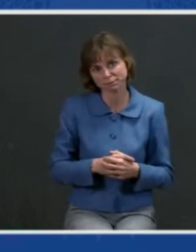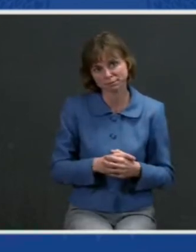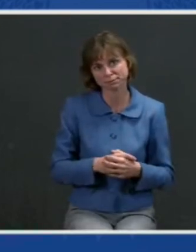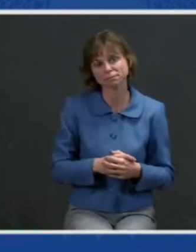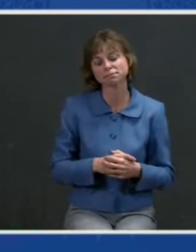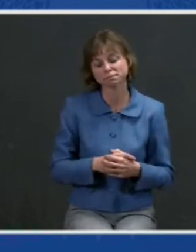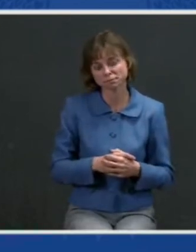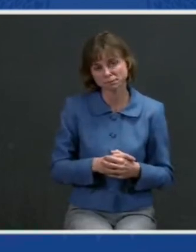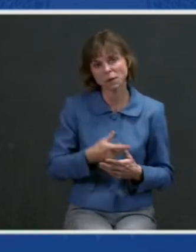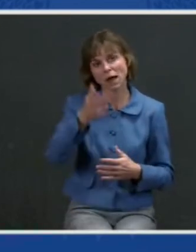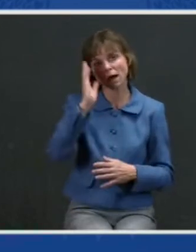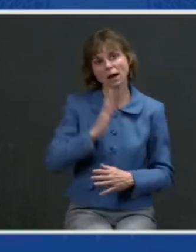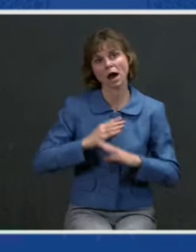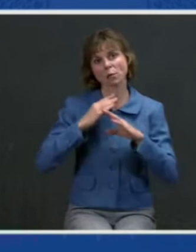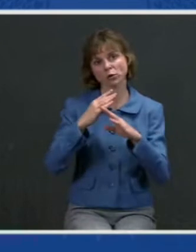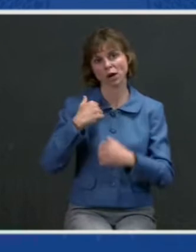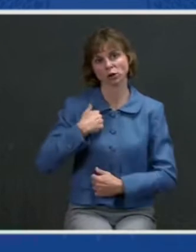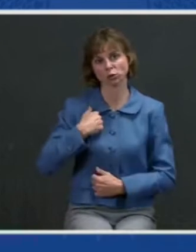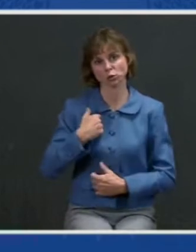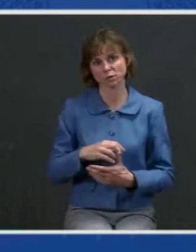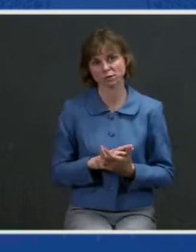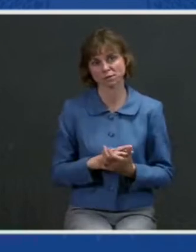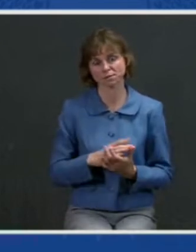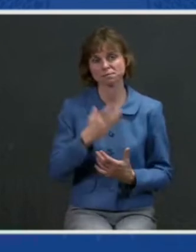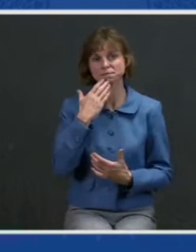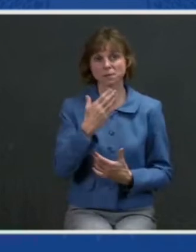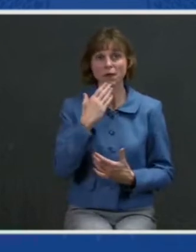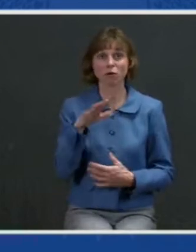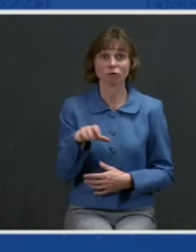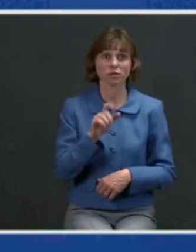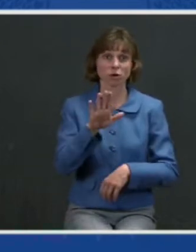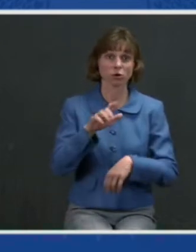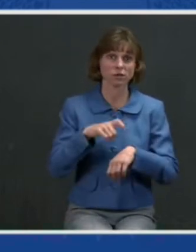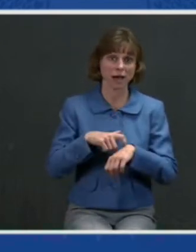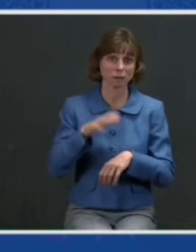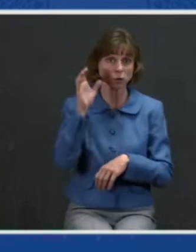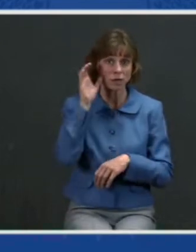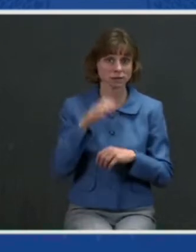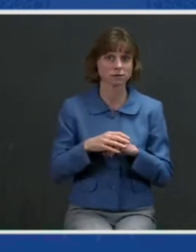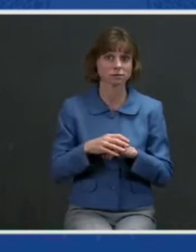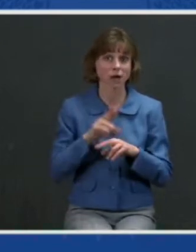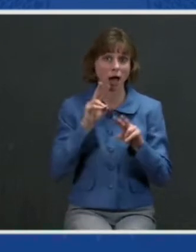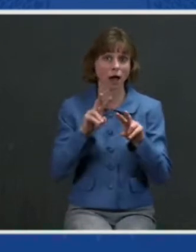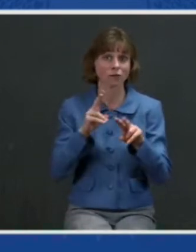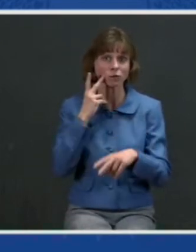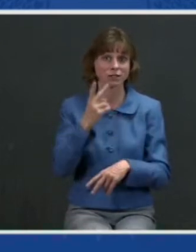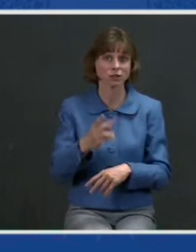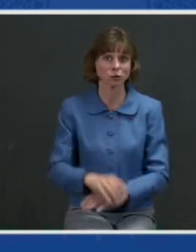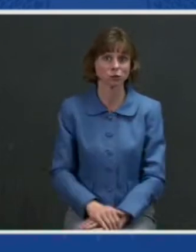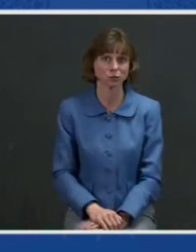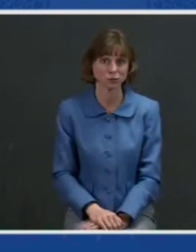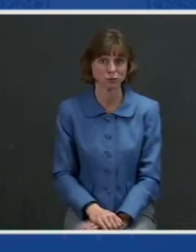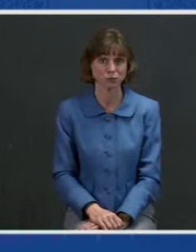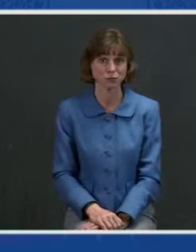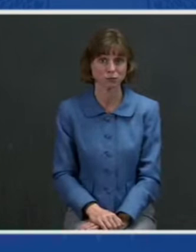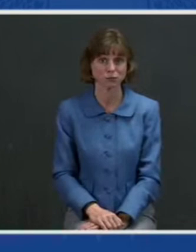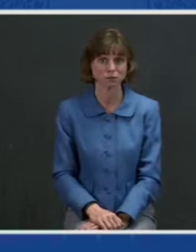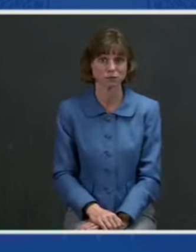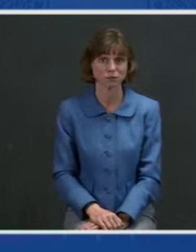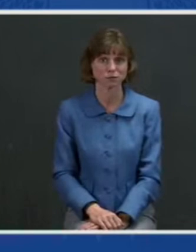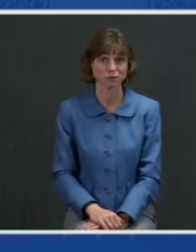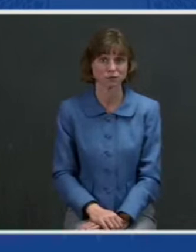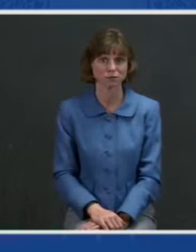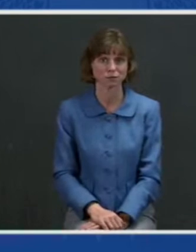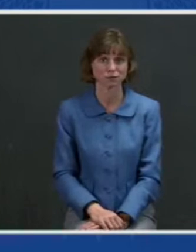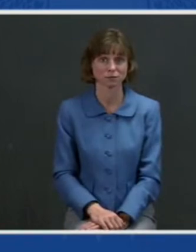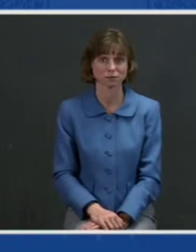And may God protect our troops. Thank you for taking the time to listen. I look forward to seeing you. President Biden, do you consider